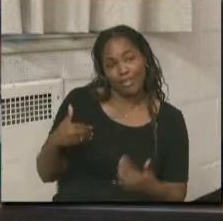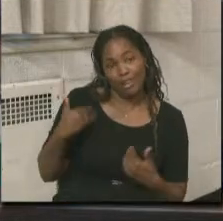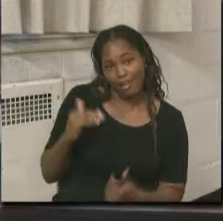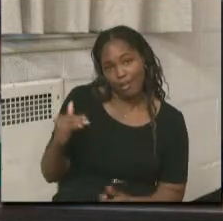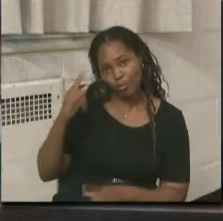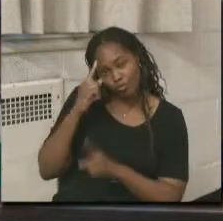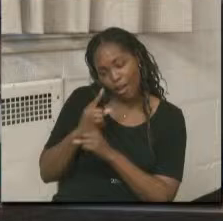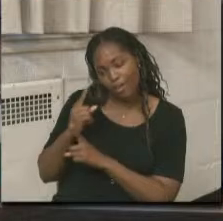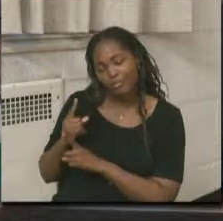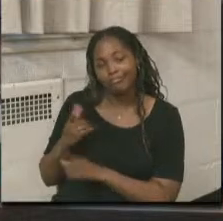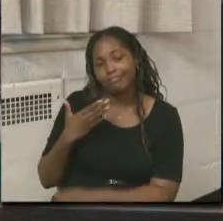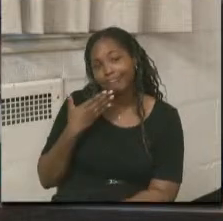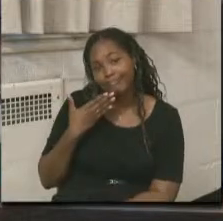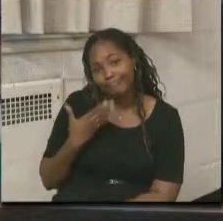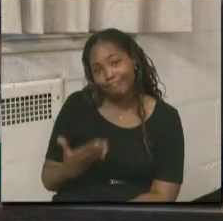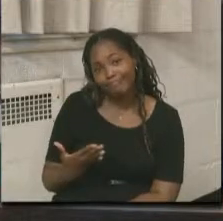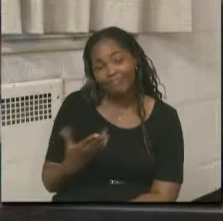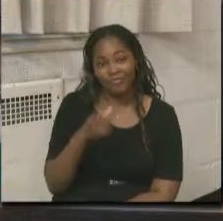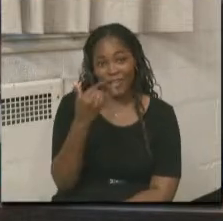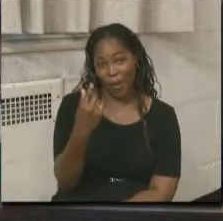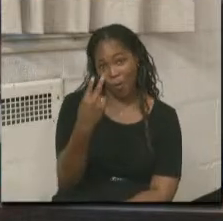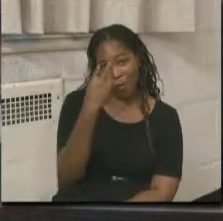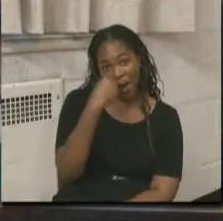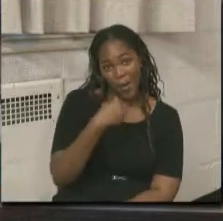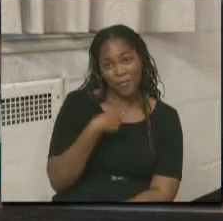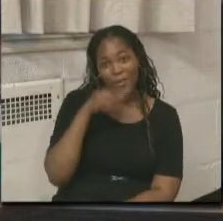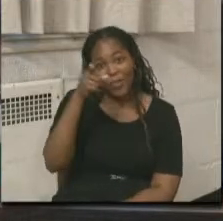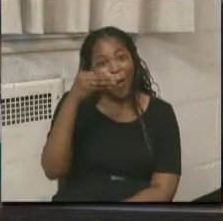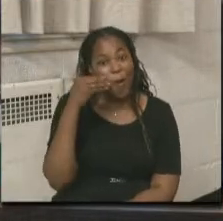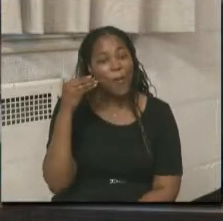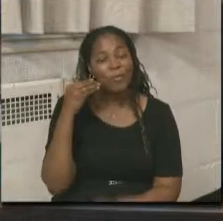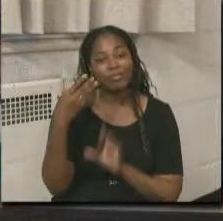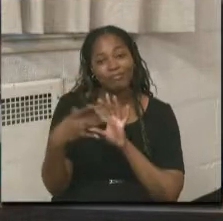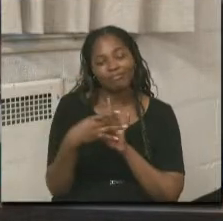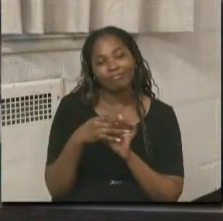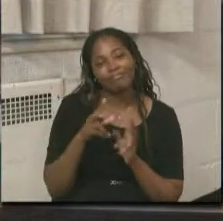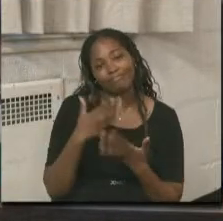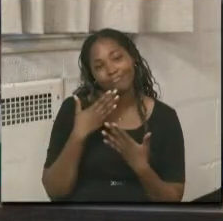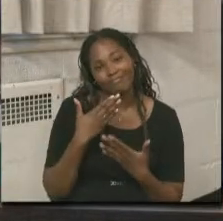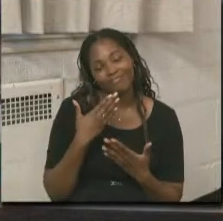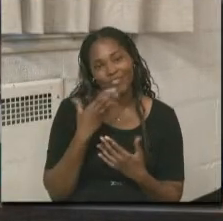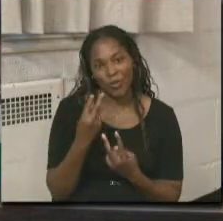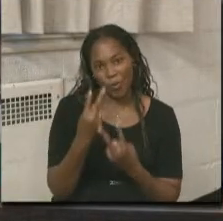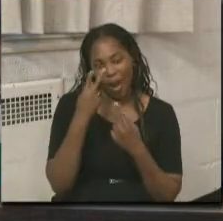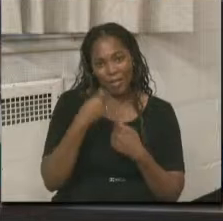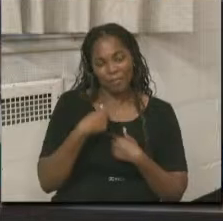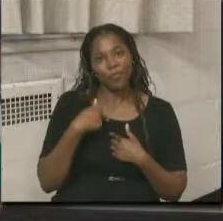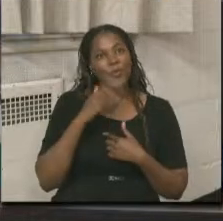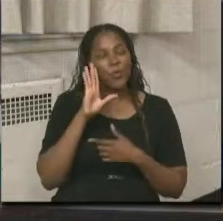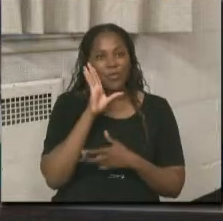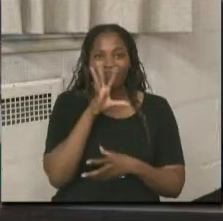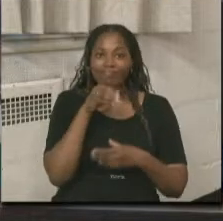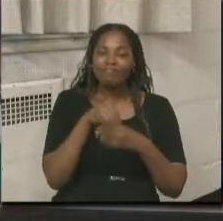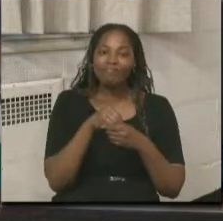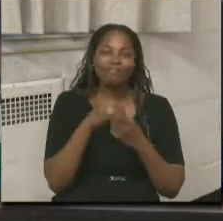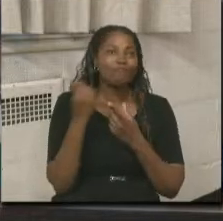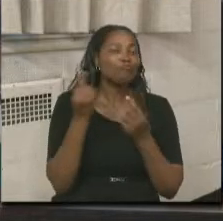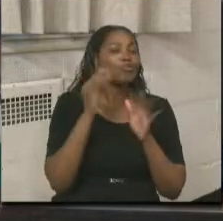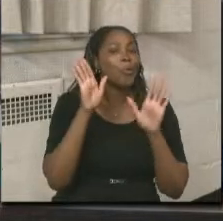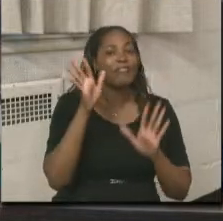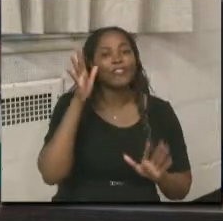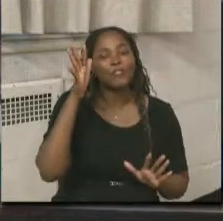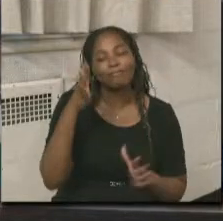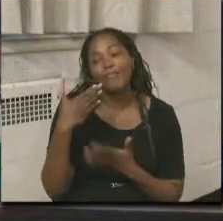as well, as they're watching at home and watching me just go on to be somebody great. So I'm appreciative to them,